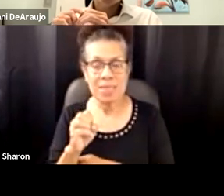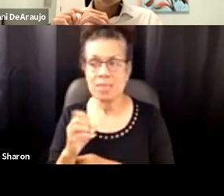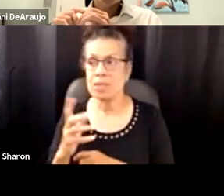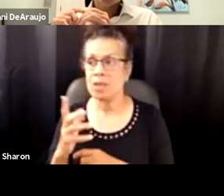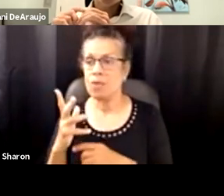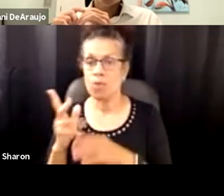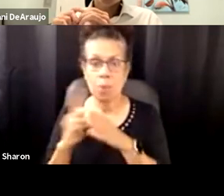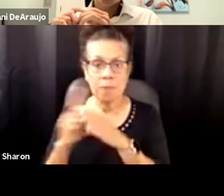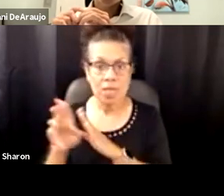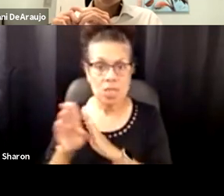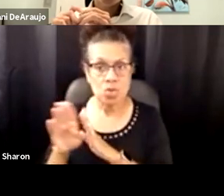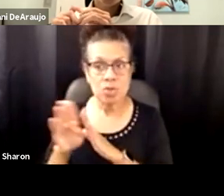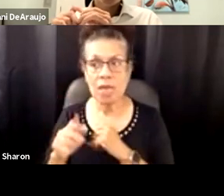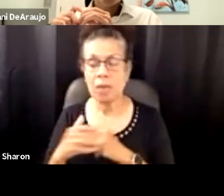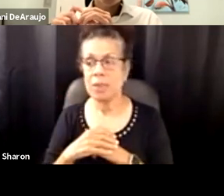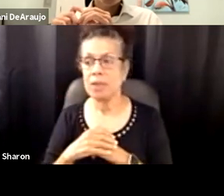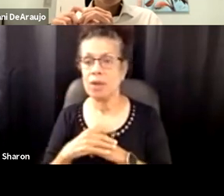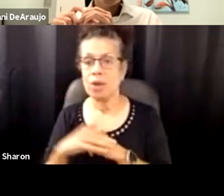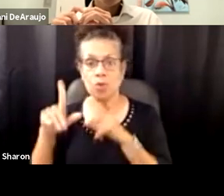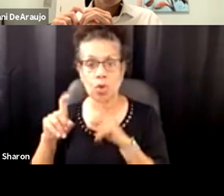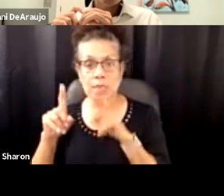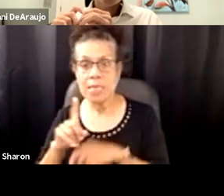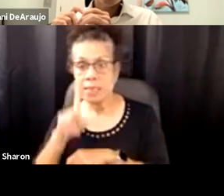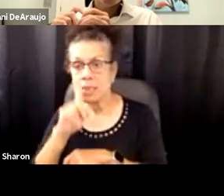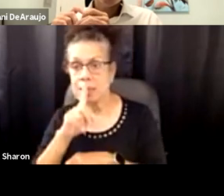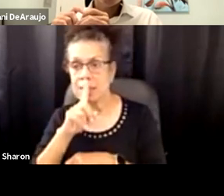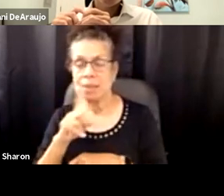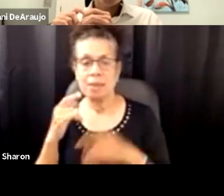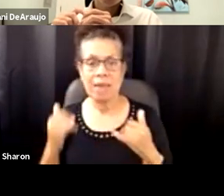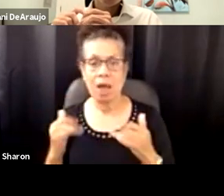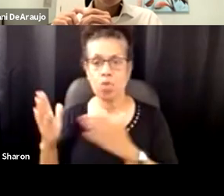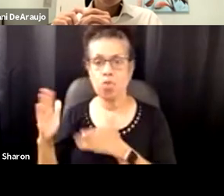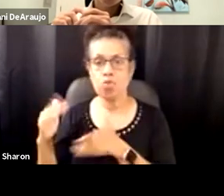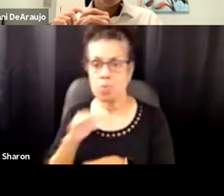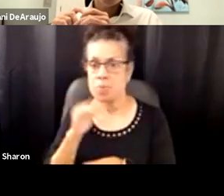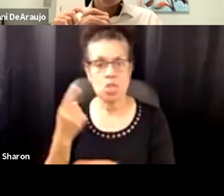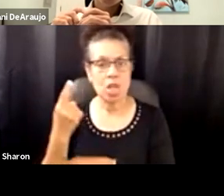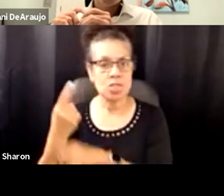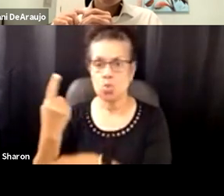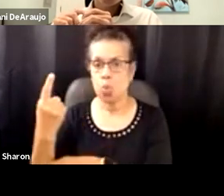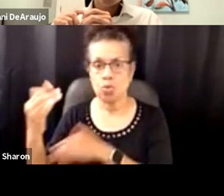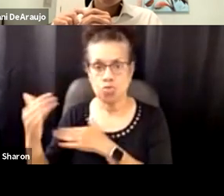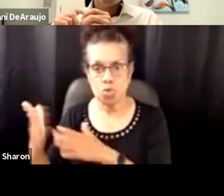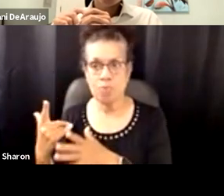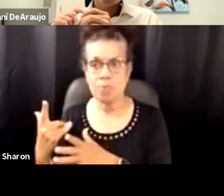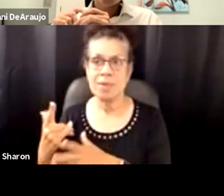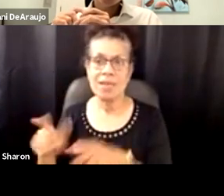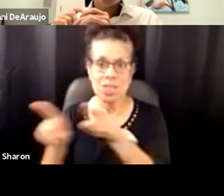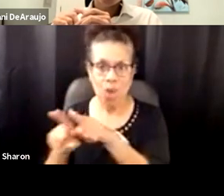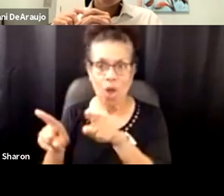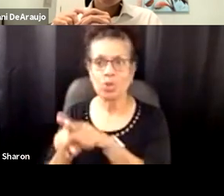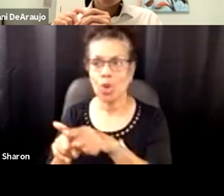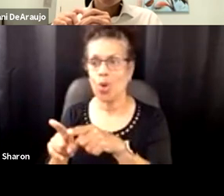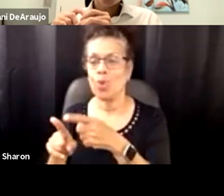name it where schools are multi-sourcing uh the rooms and so this will be a challenge i echo mister